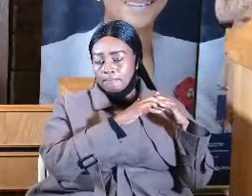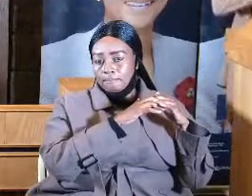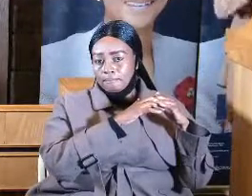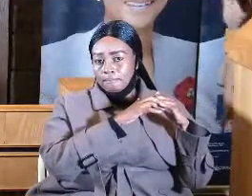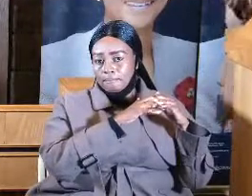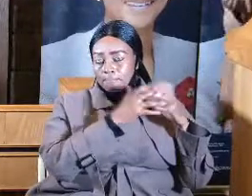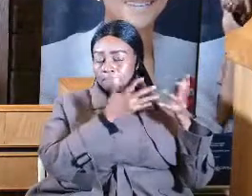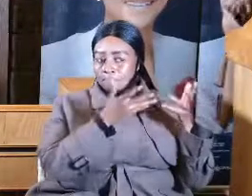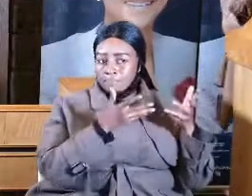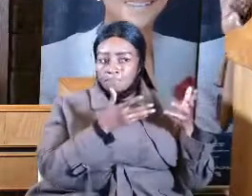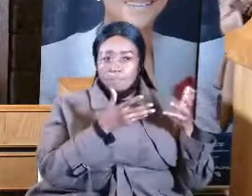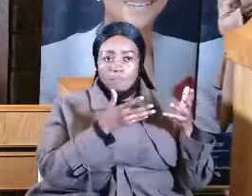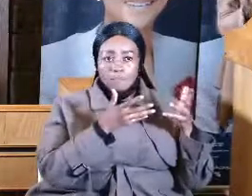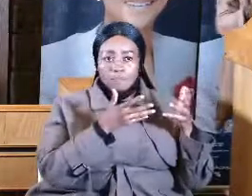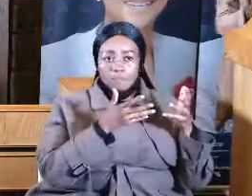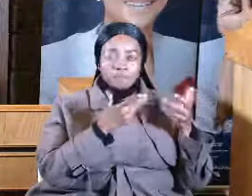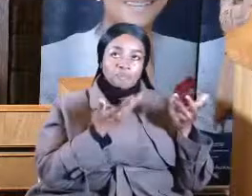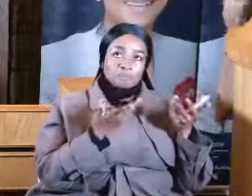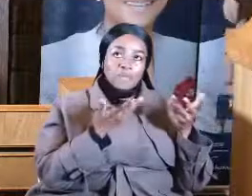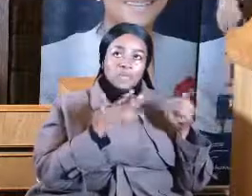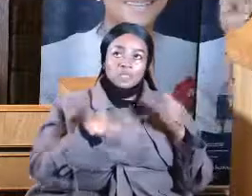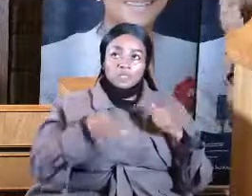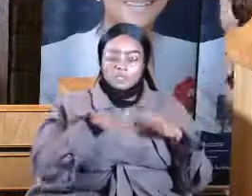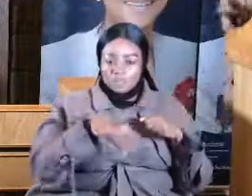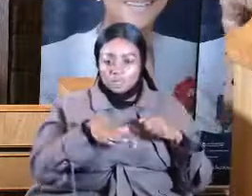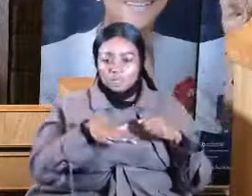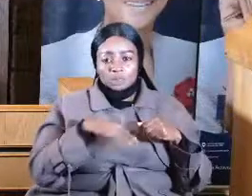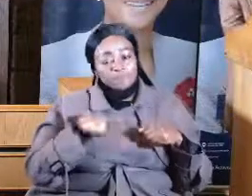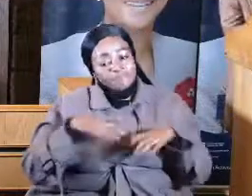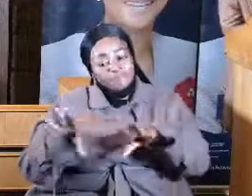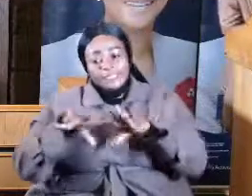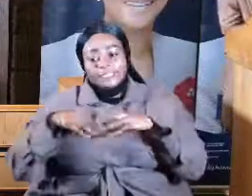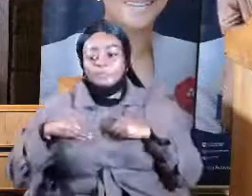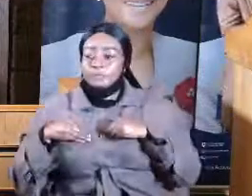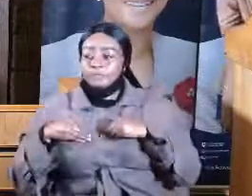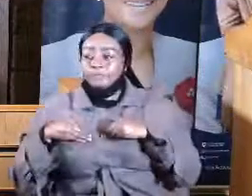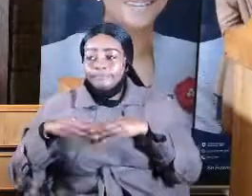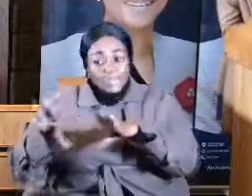It ends up being a situation of take what we're giving you.